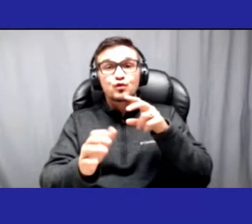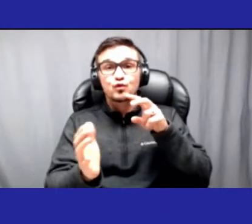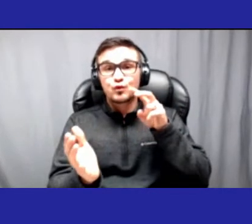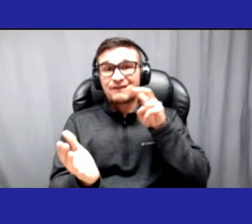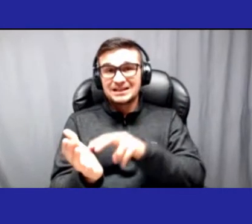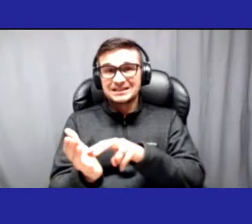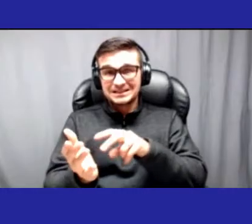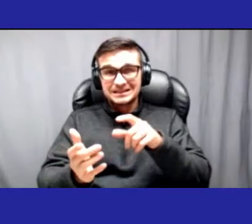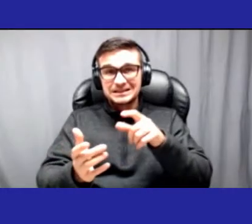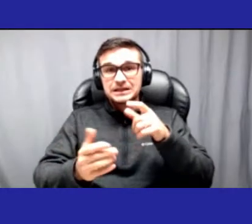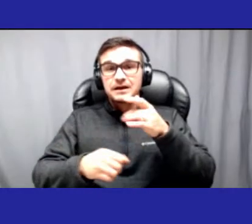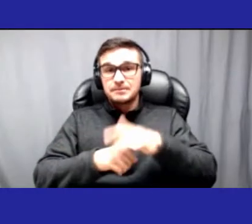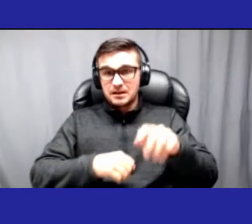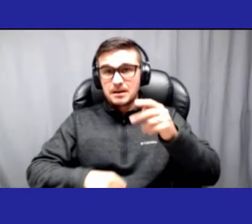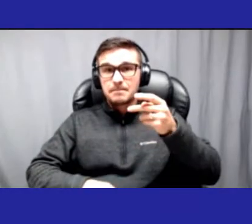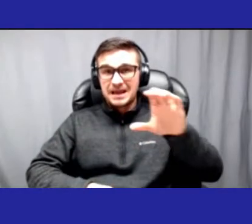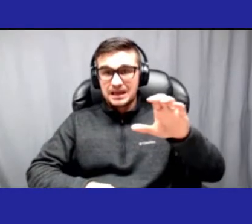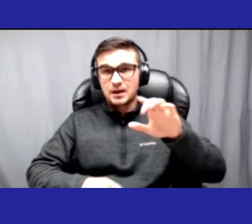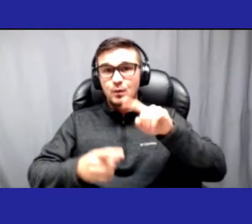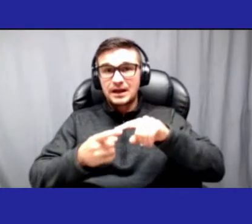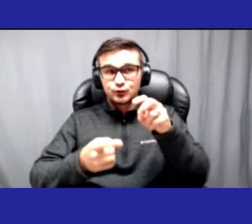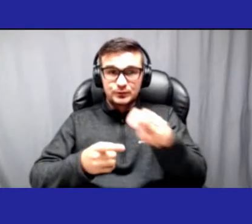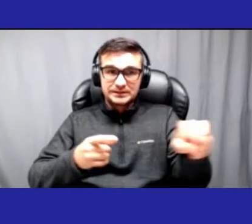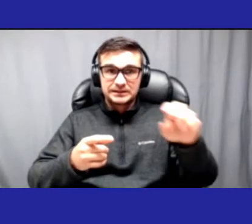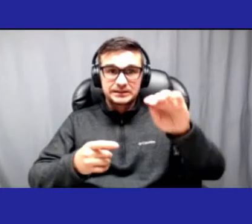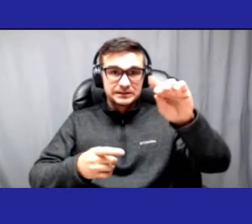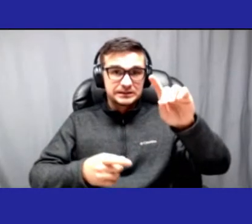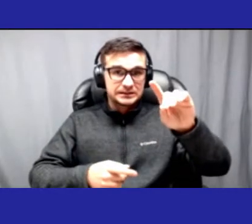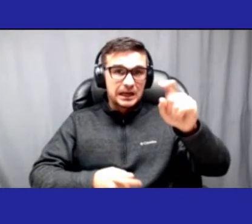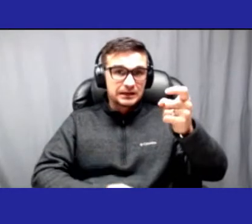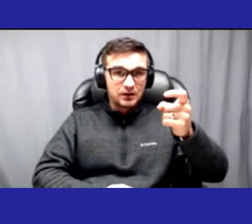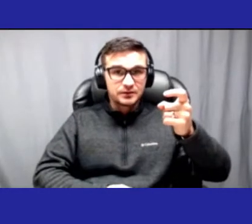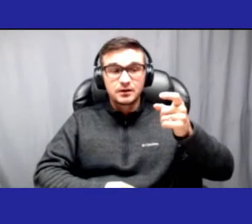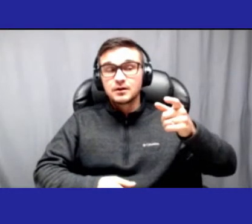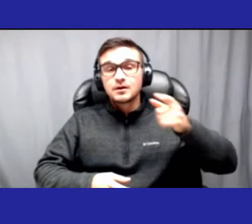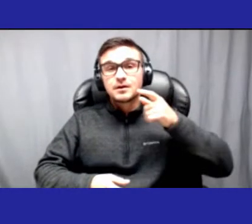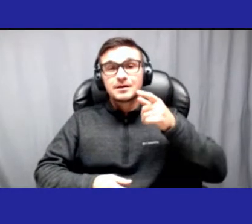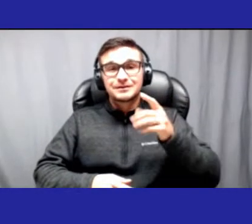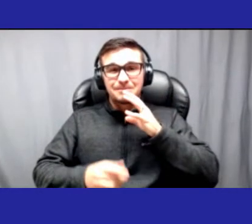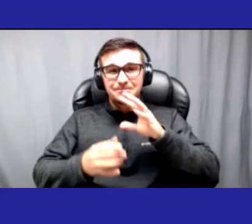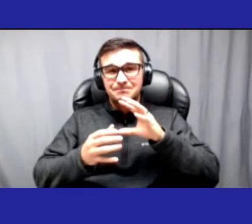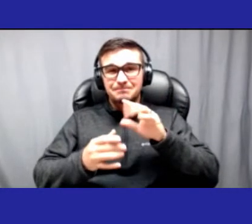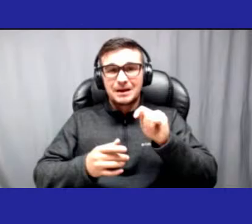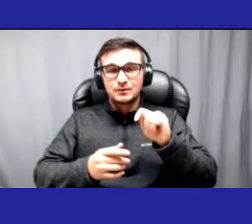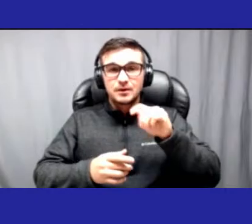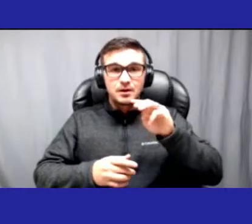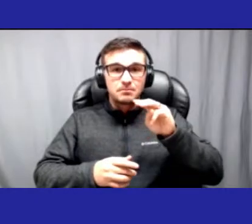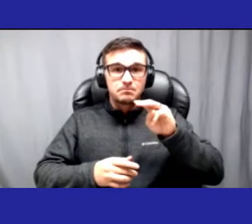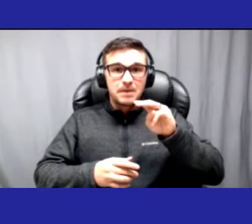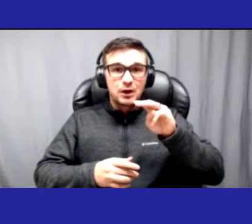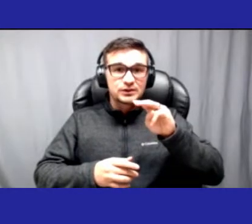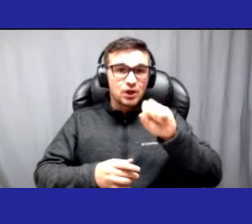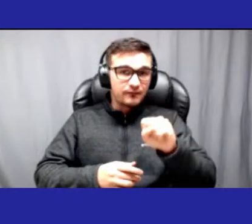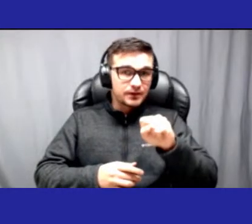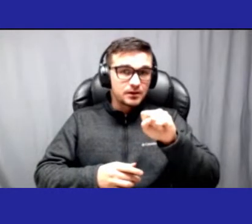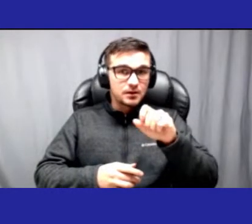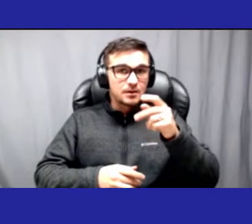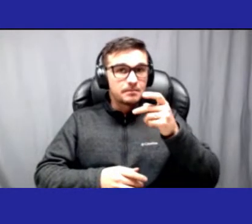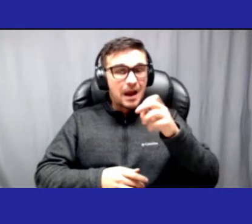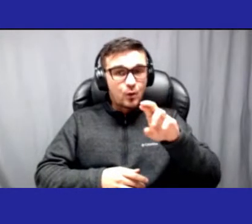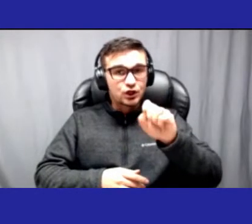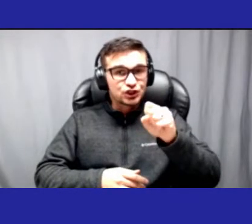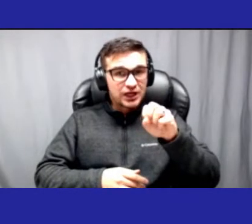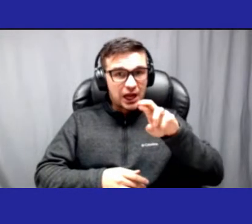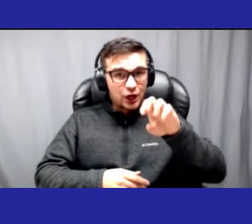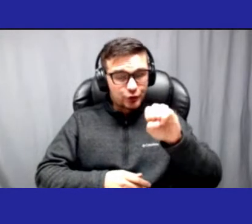when they transition. Diagnostic is what he was talking about with Microsoft PowerShare, which is a separate way to transmit images. But basically the long-winded way